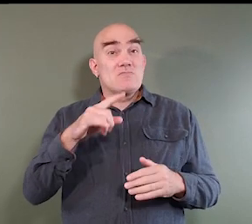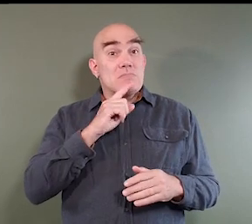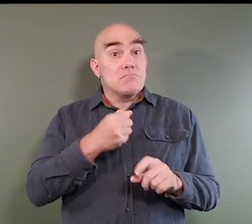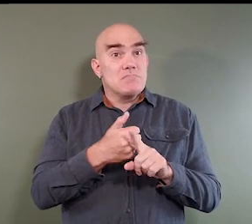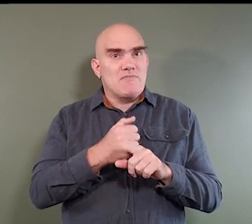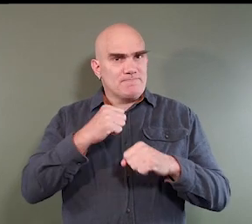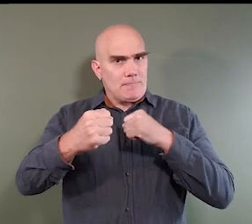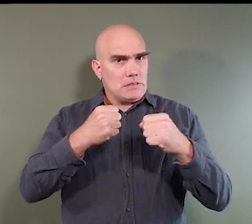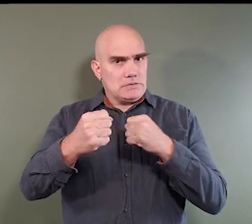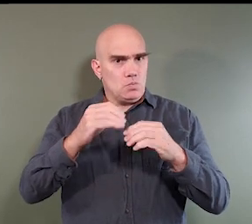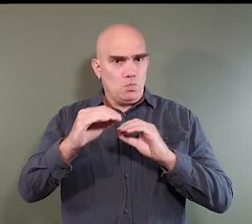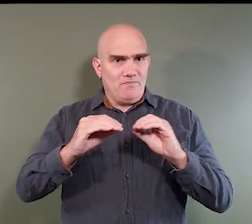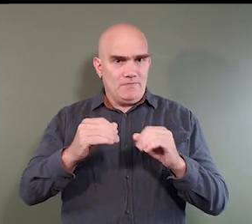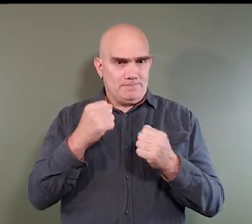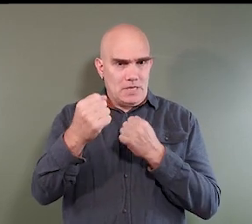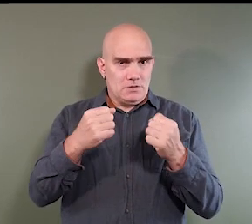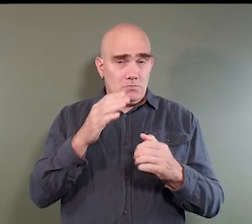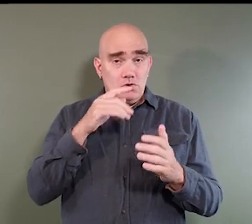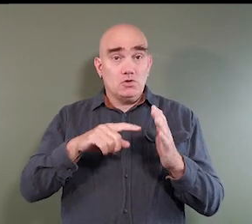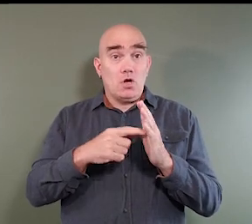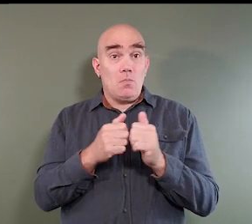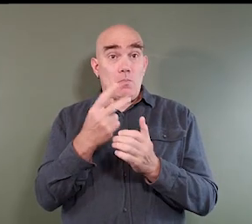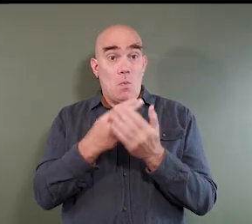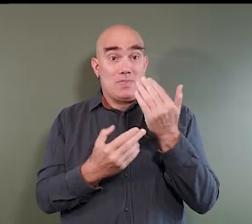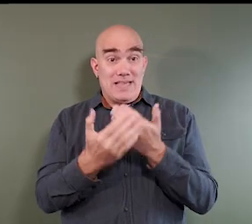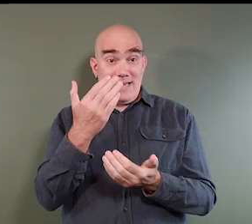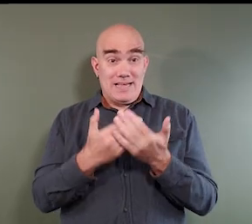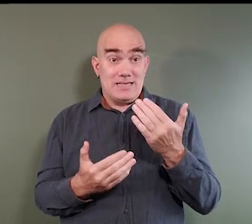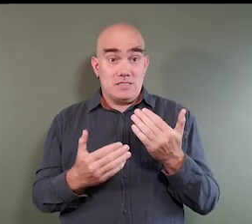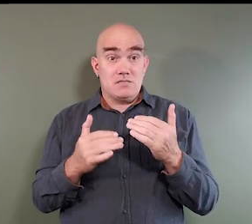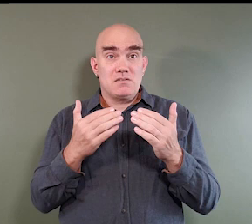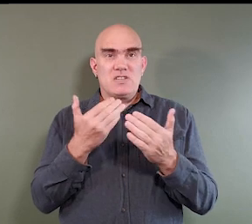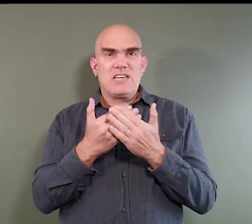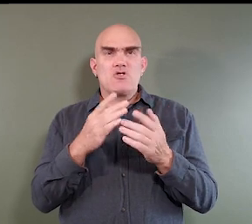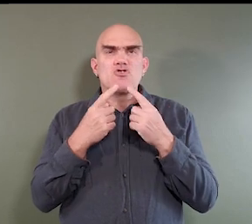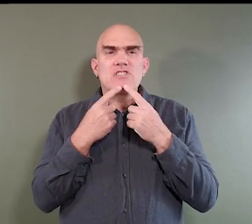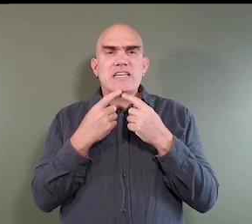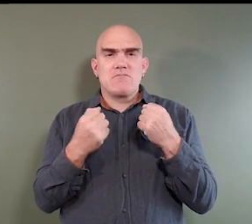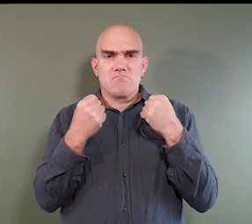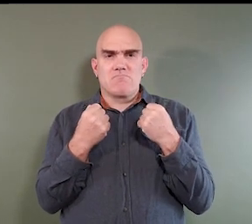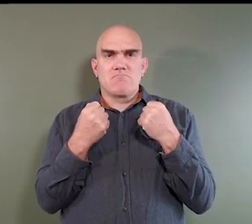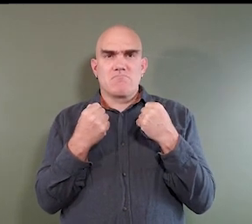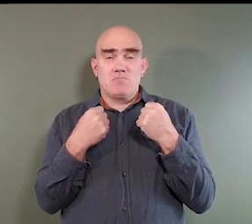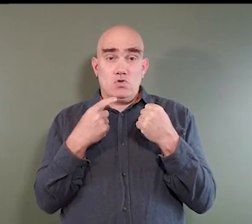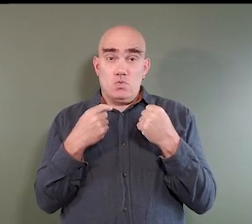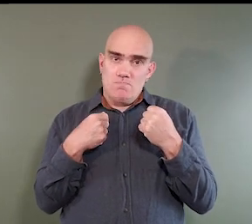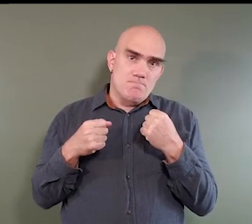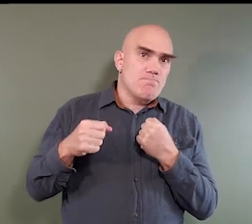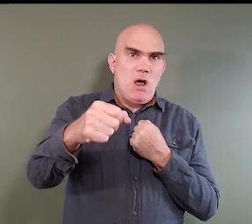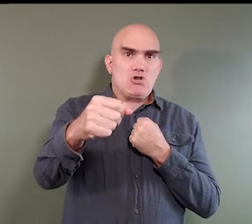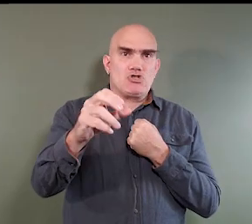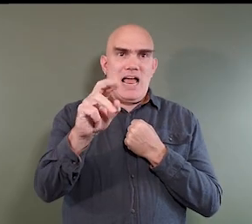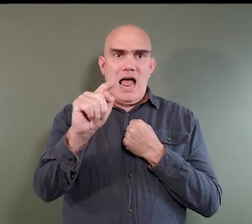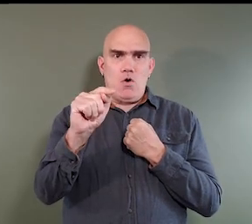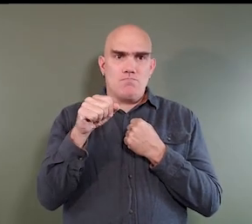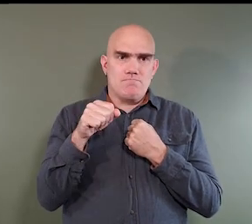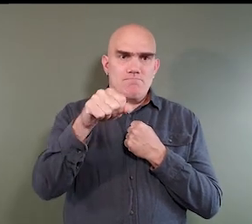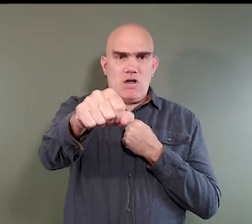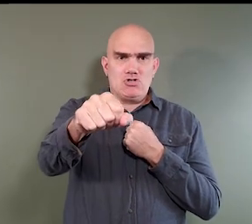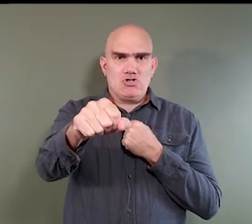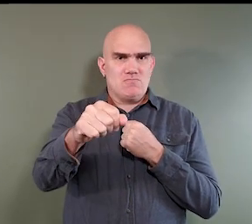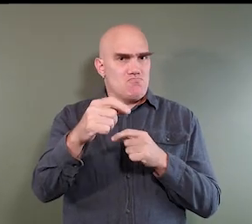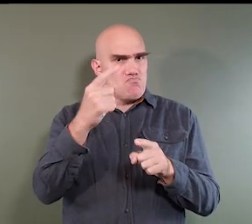out, it's a boxing move. You're gonna start out with both of your hands closer towards your chin, and we're gonna punch outwards, right out in front of